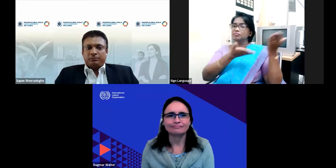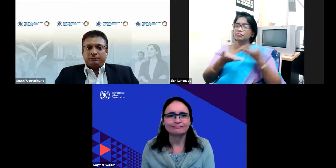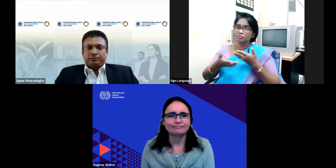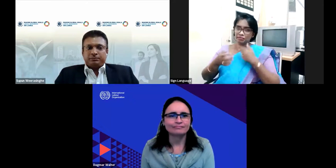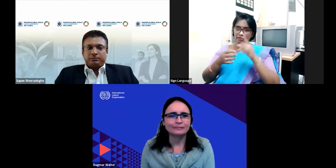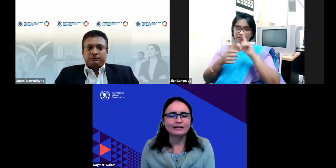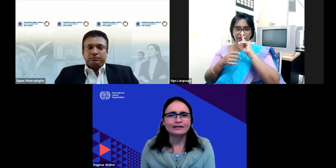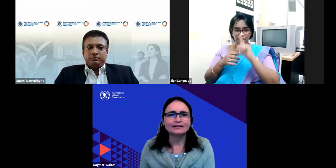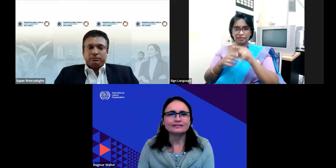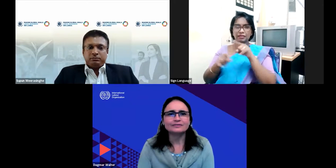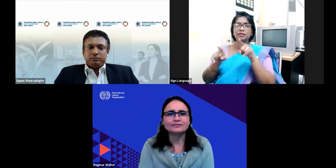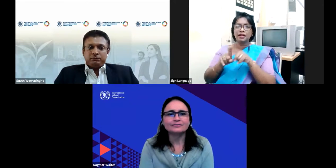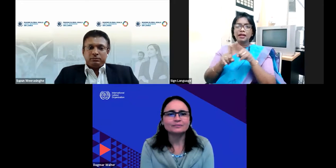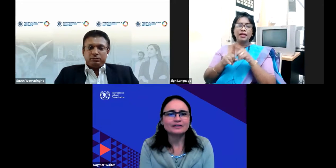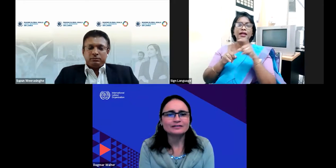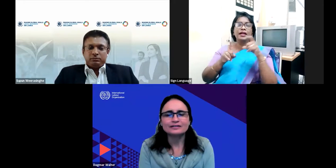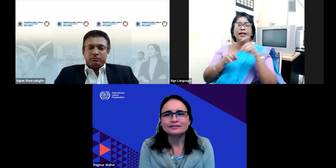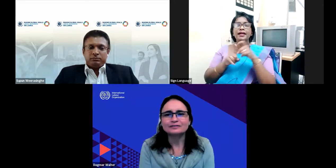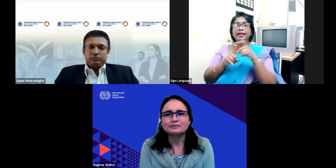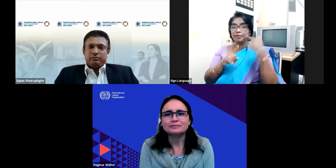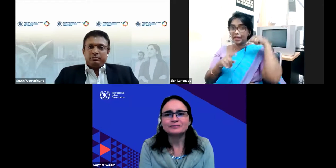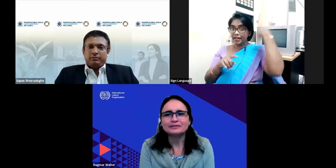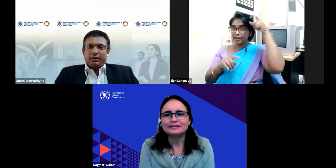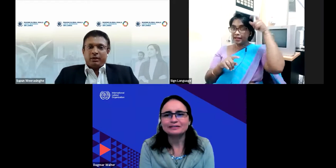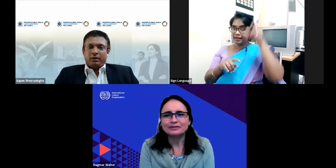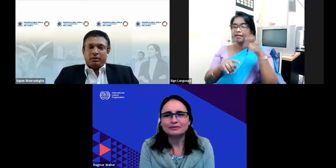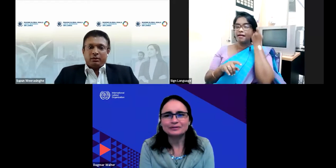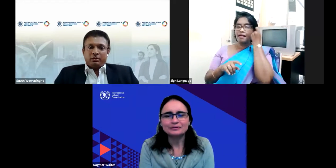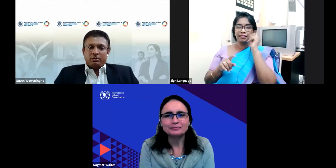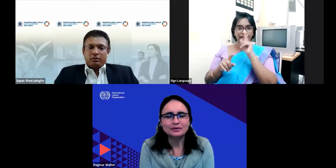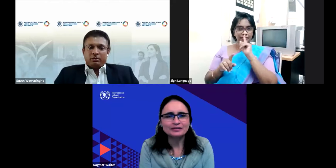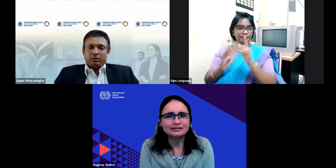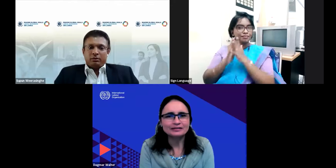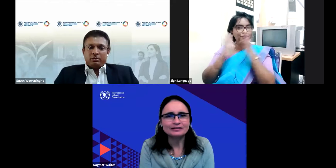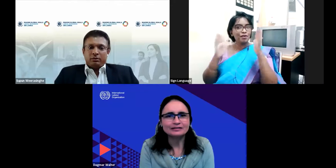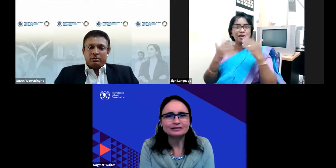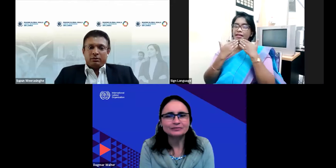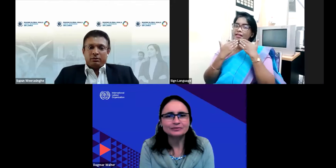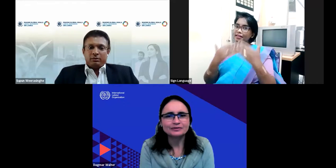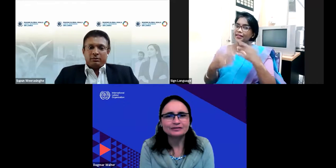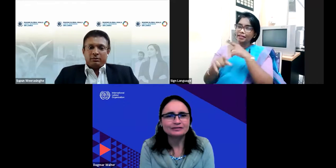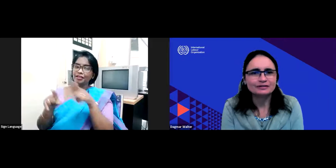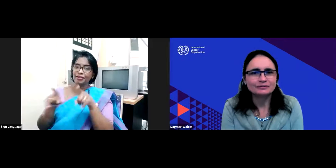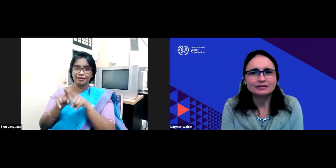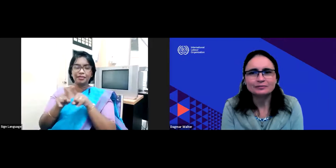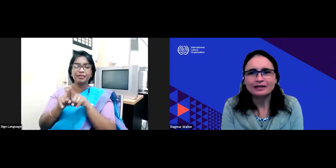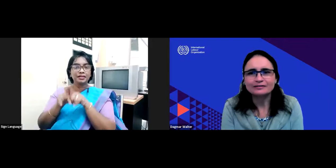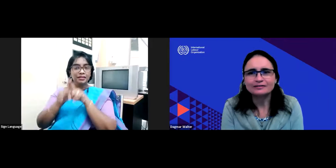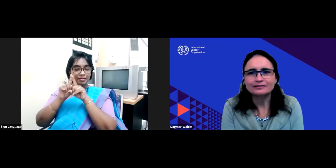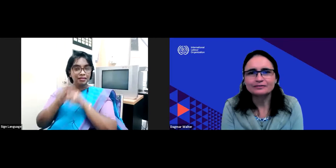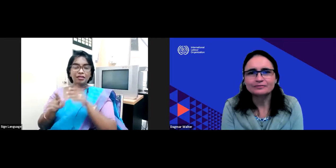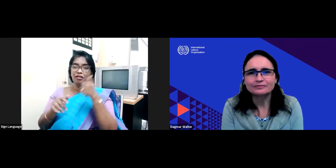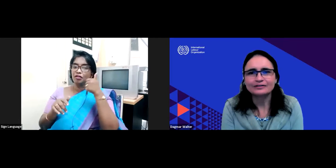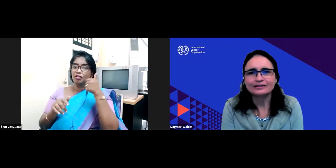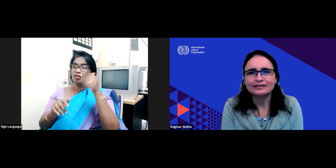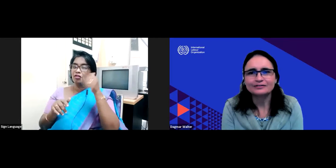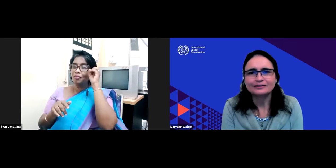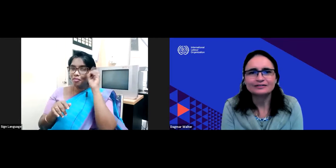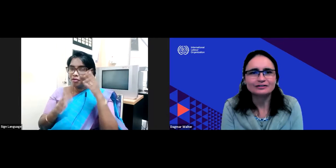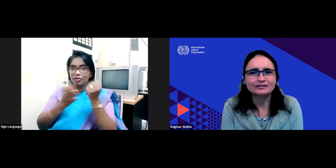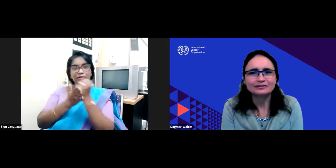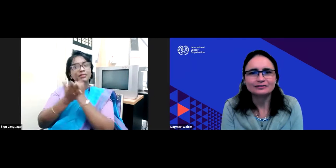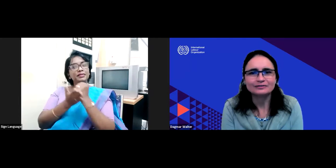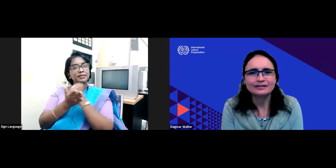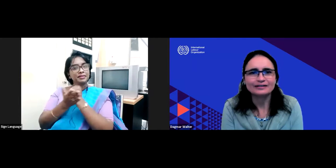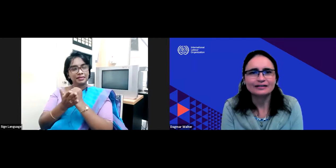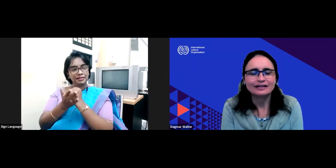you. Thank you so much, Supul, and a very good morning to the distinguished panel that we have here in